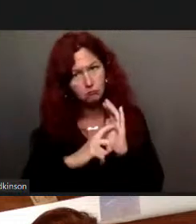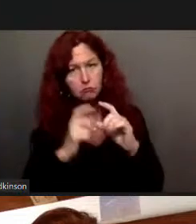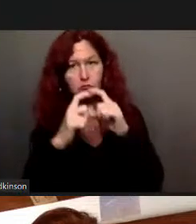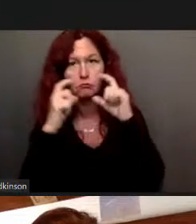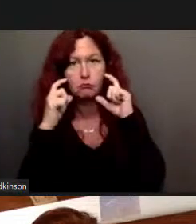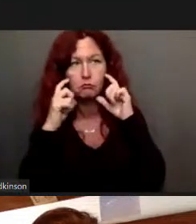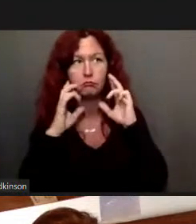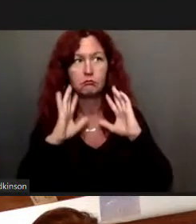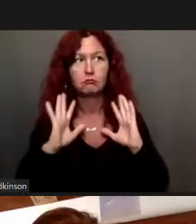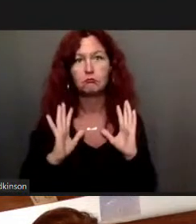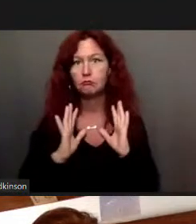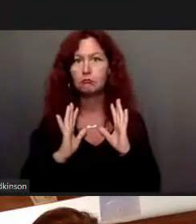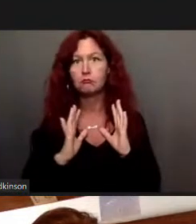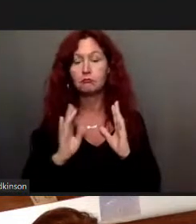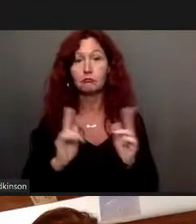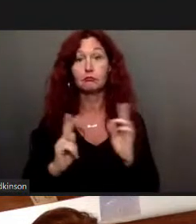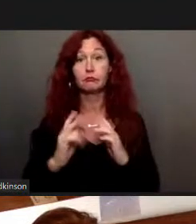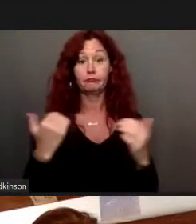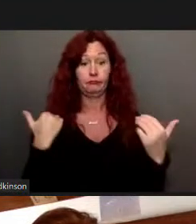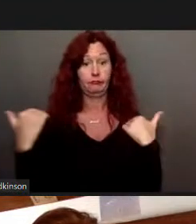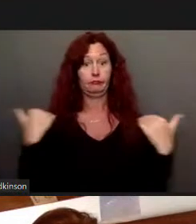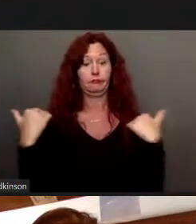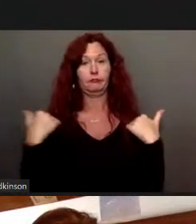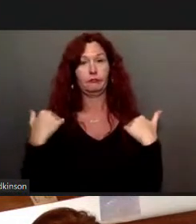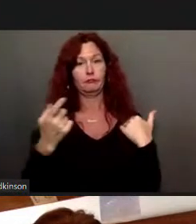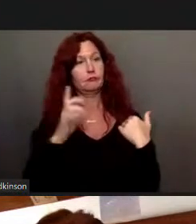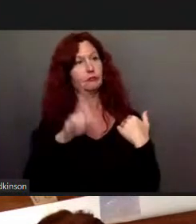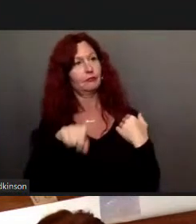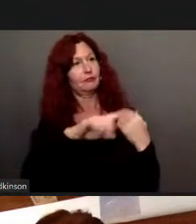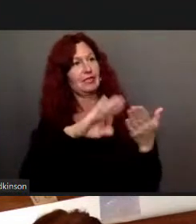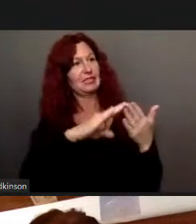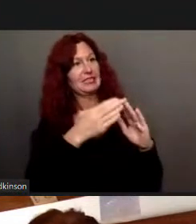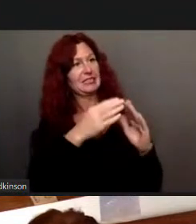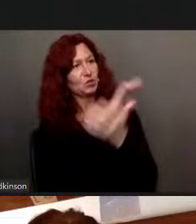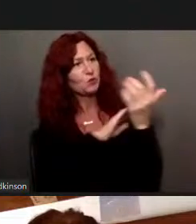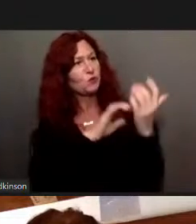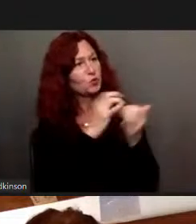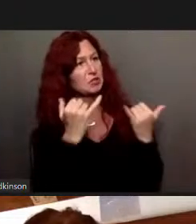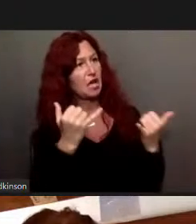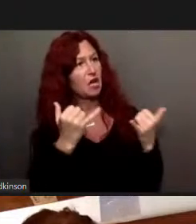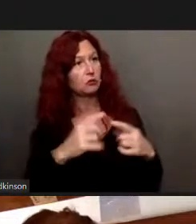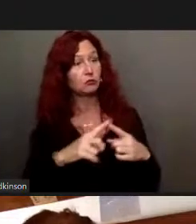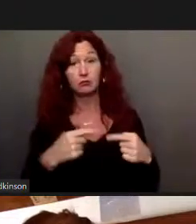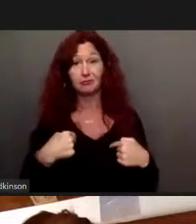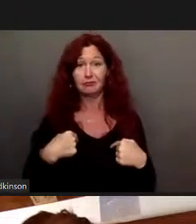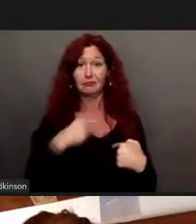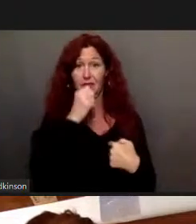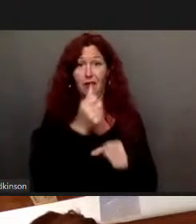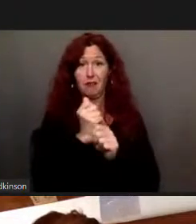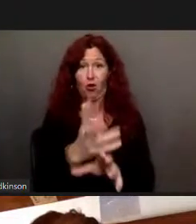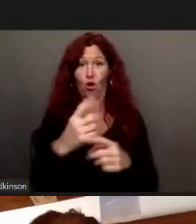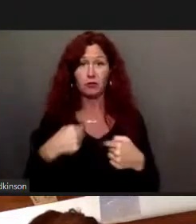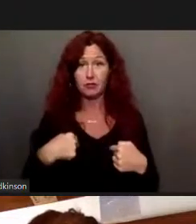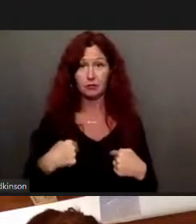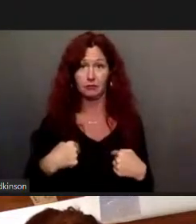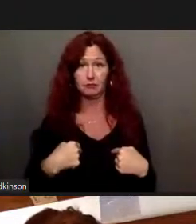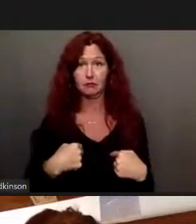And so people are asking me, well, are you worried about the confusion? I never caused the confusion. I'm not the source of the confusion. All right.